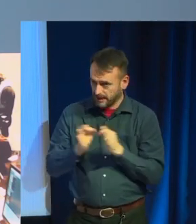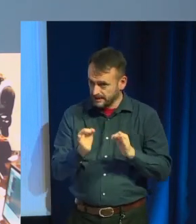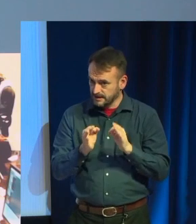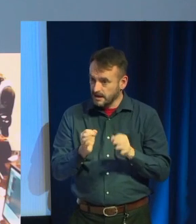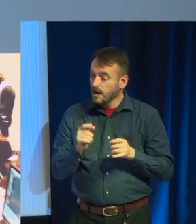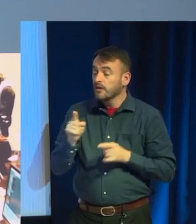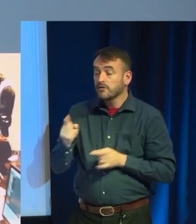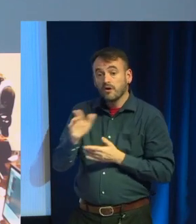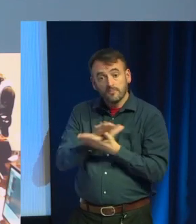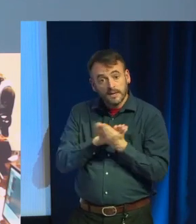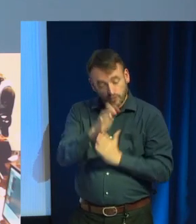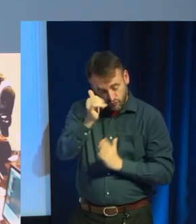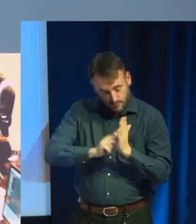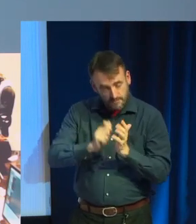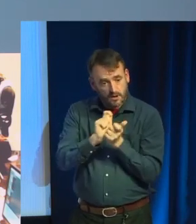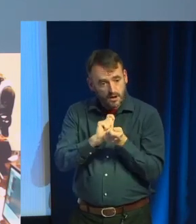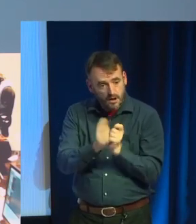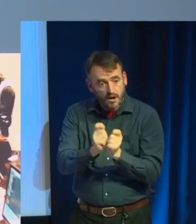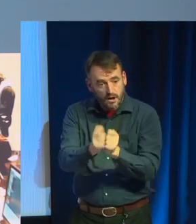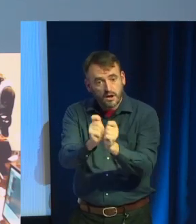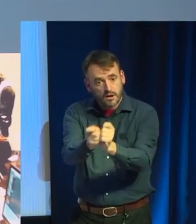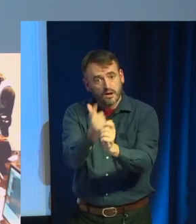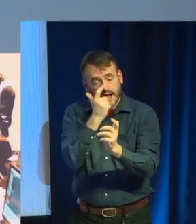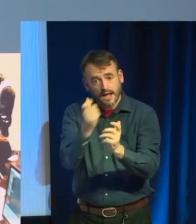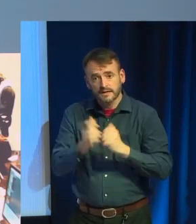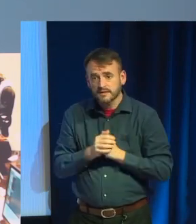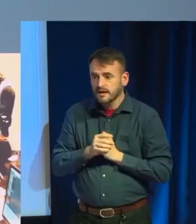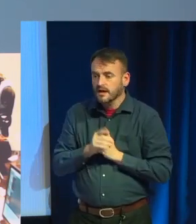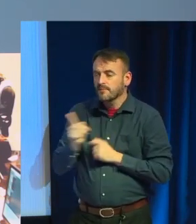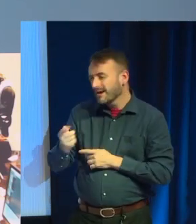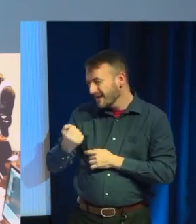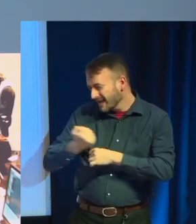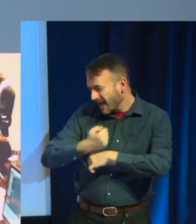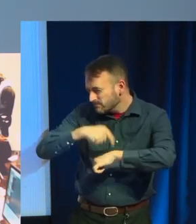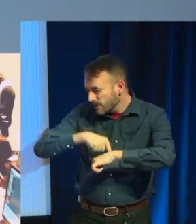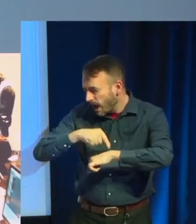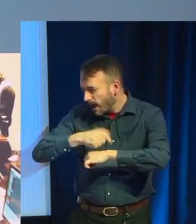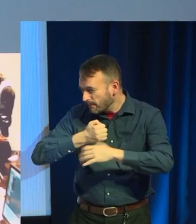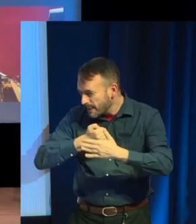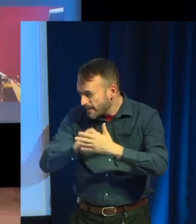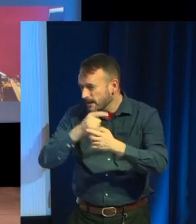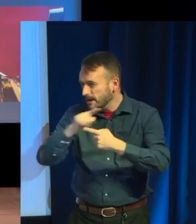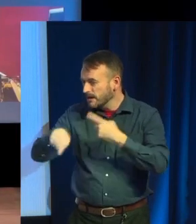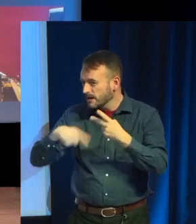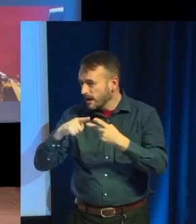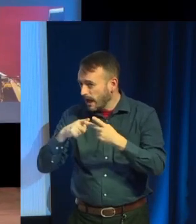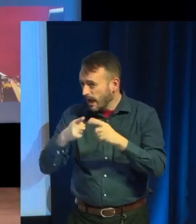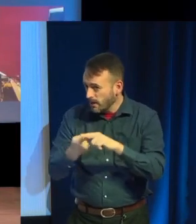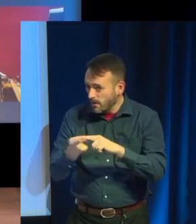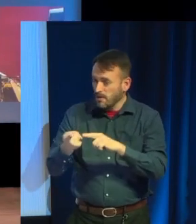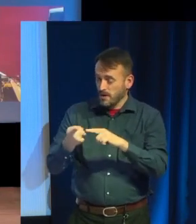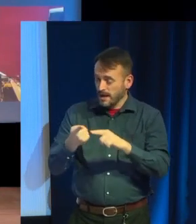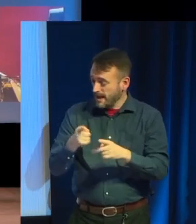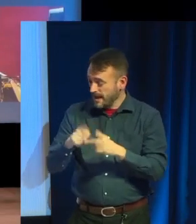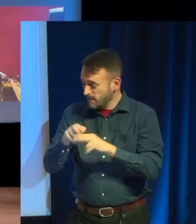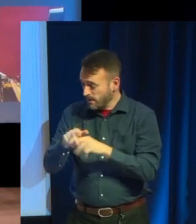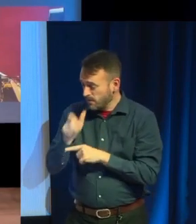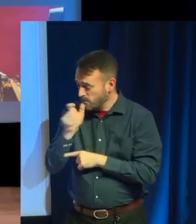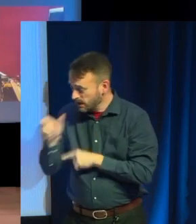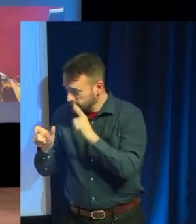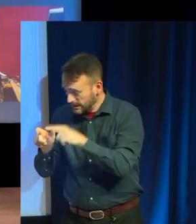changes, which was great, but game time constraints, puzzles, put a cap on that. Also, you have to go back and change every word that they change,